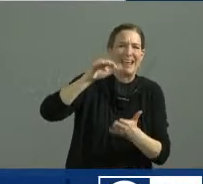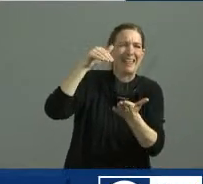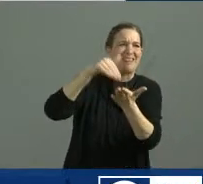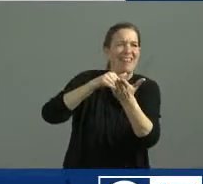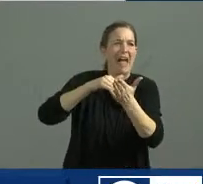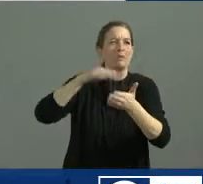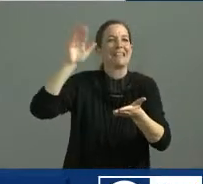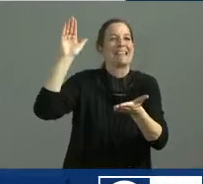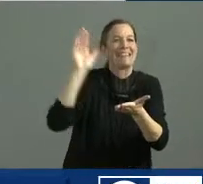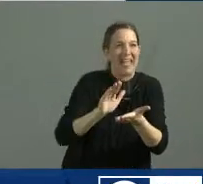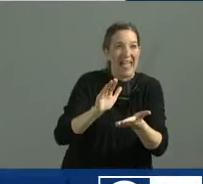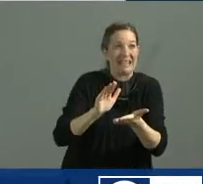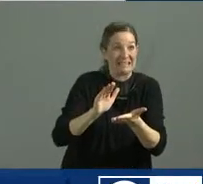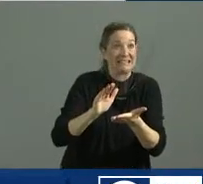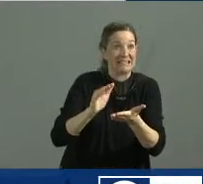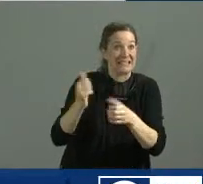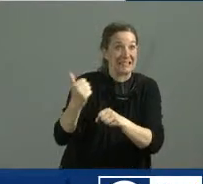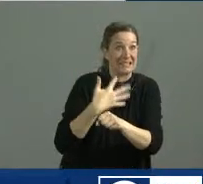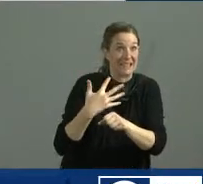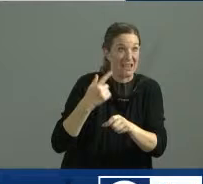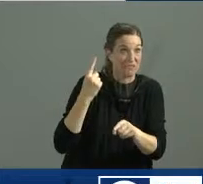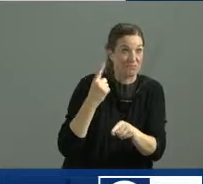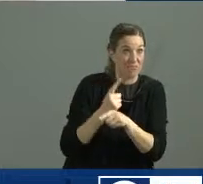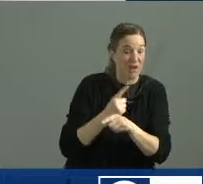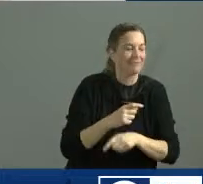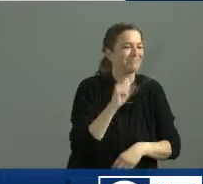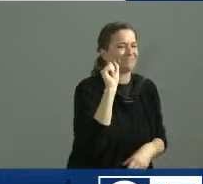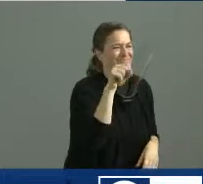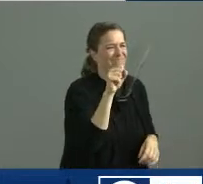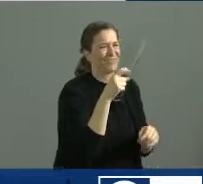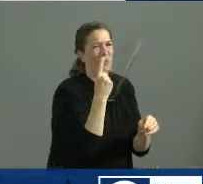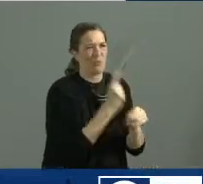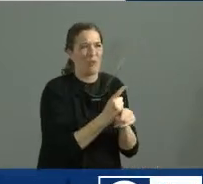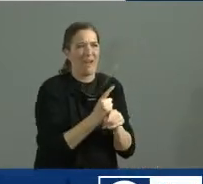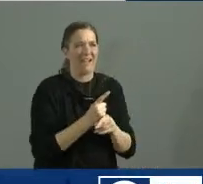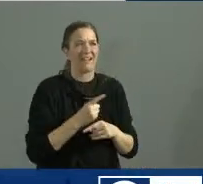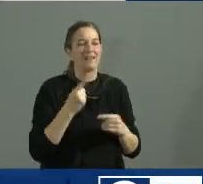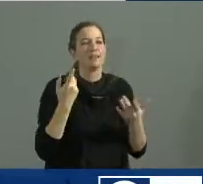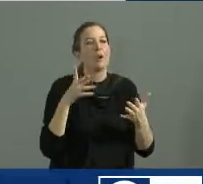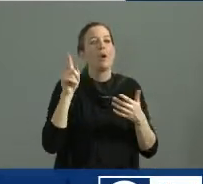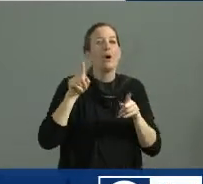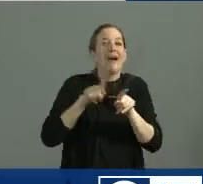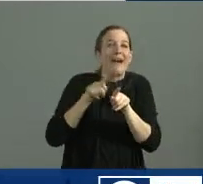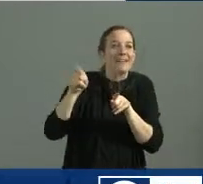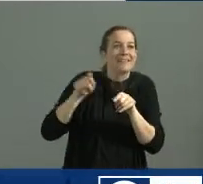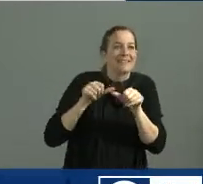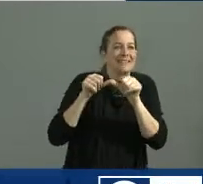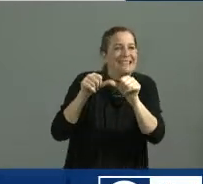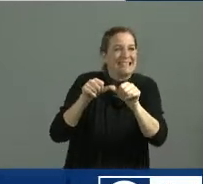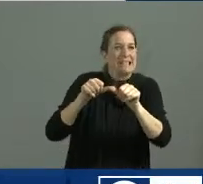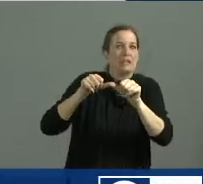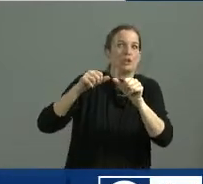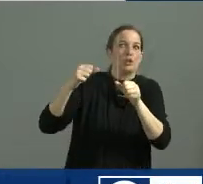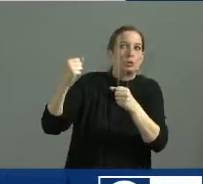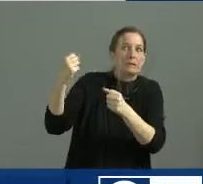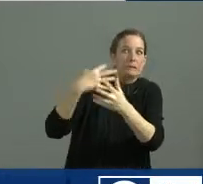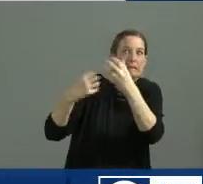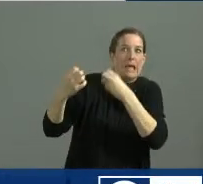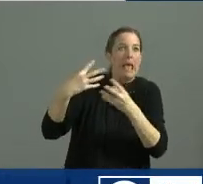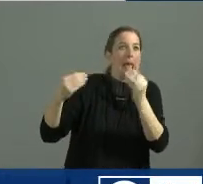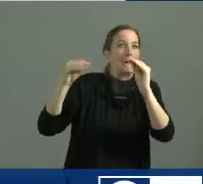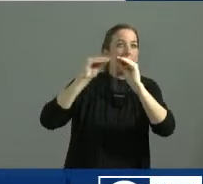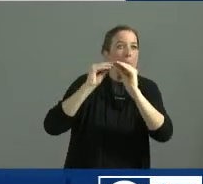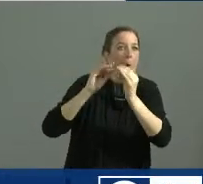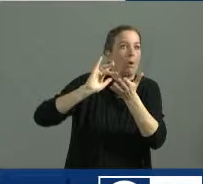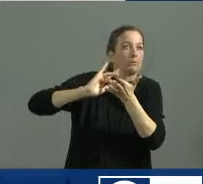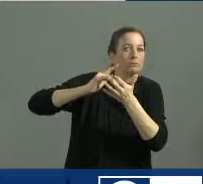28. Yes, and as it continues to open up and as they bring more vaccines online, we do anticipate that we will get